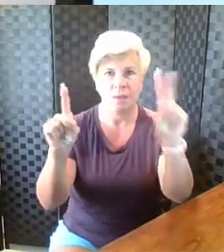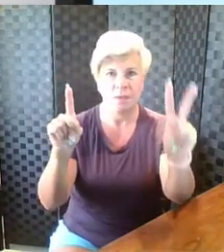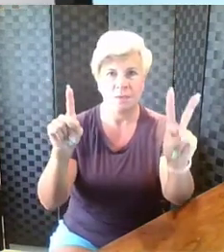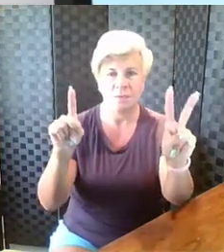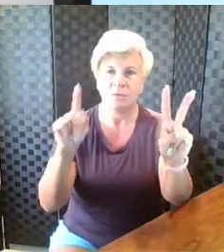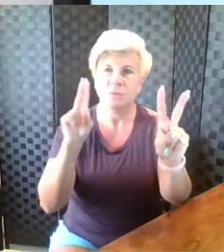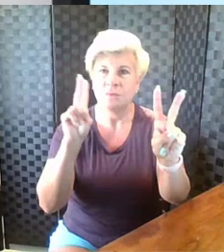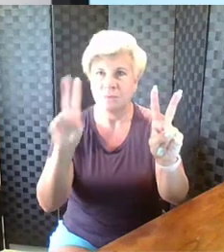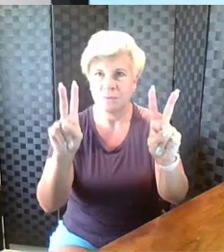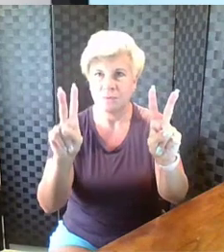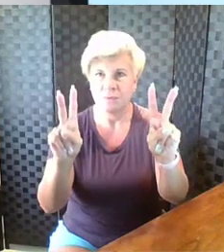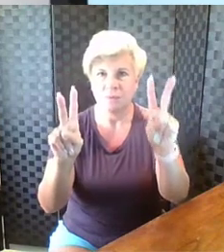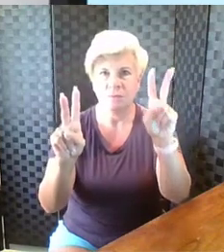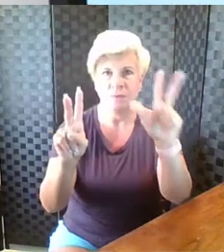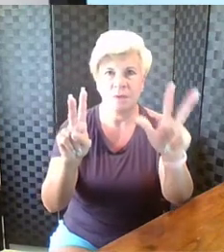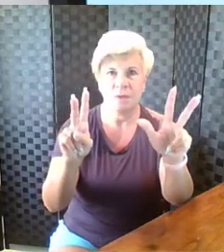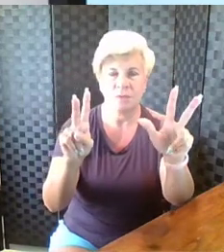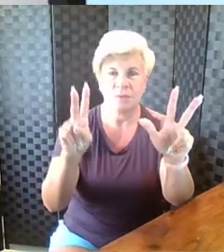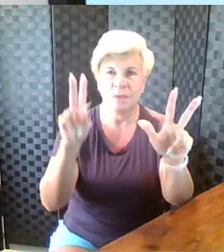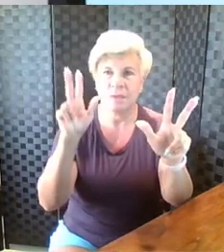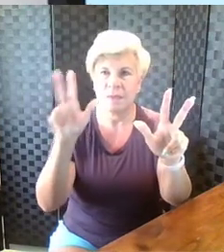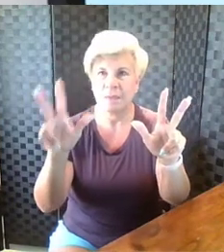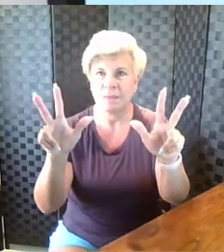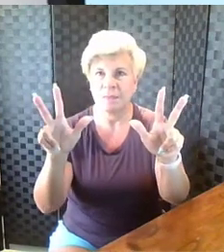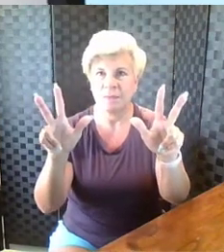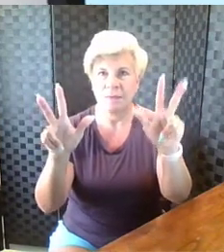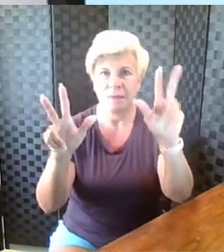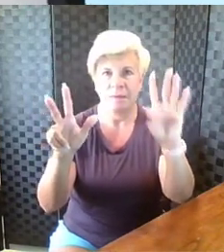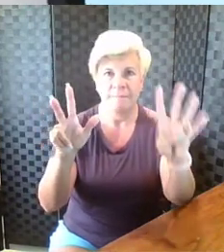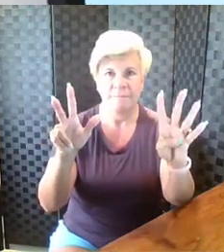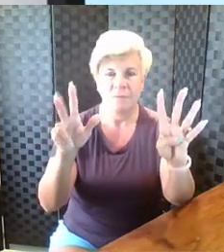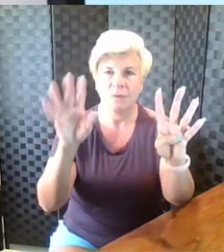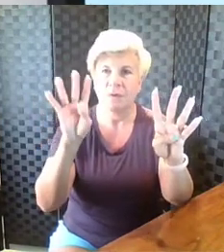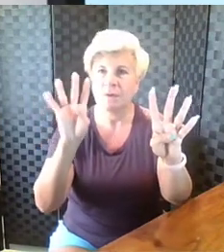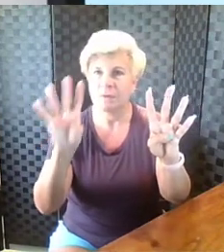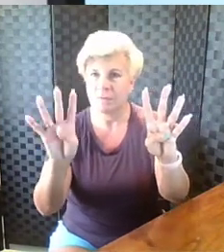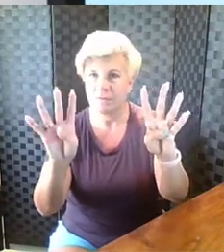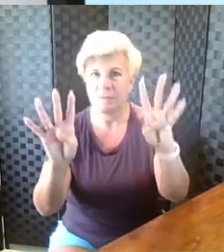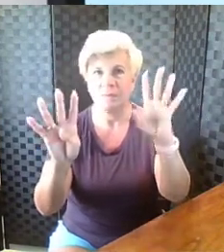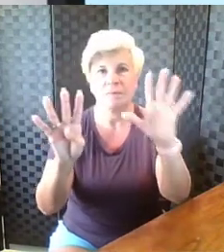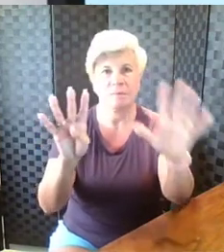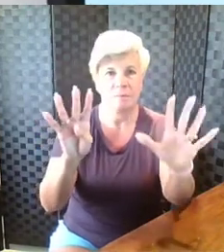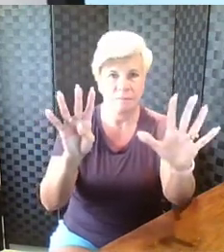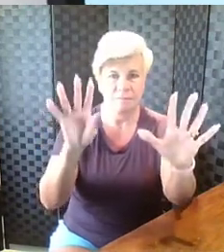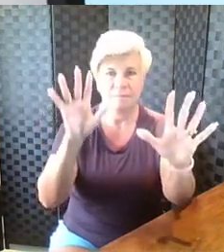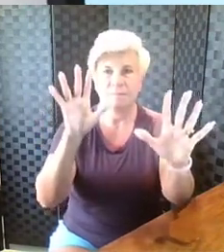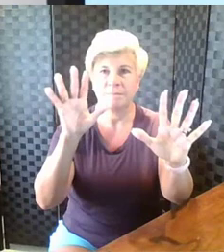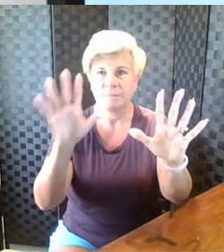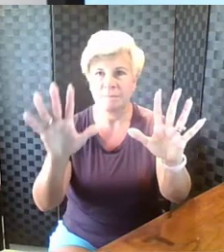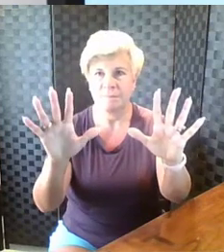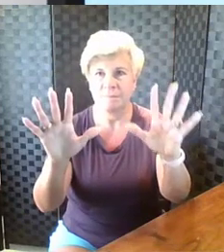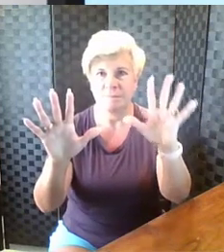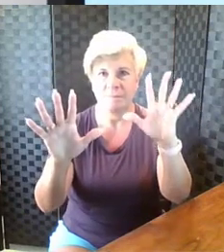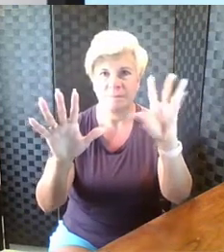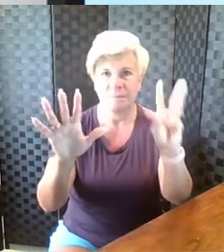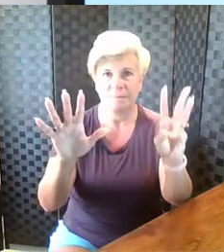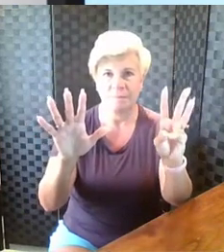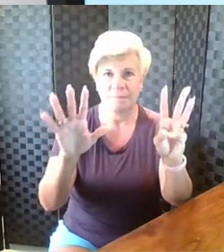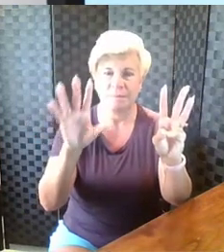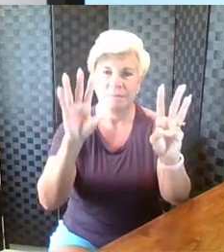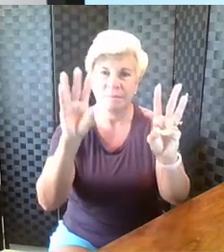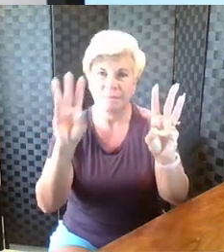1, 2, 2, 3, 3, 4, 4, 5,